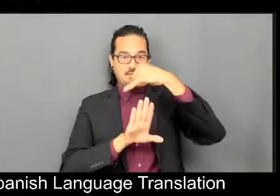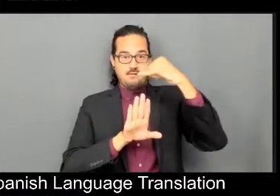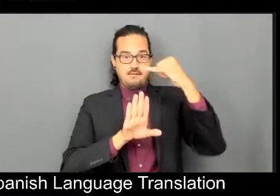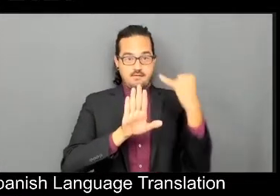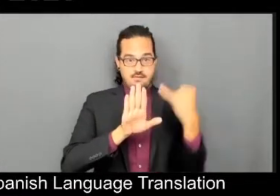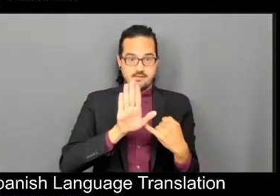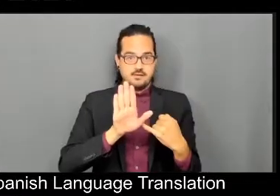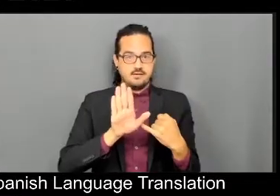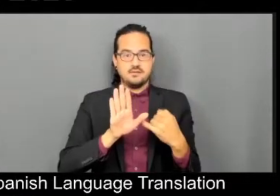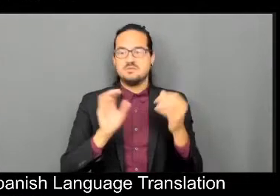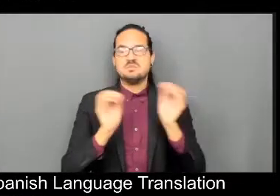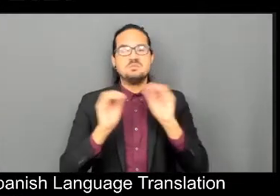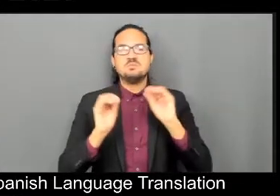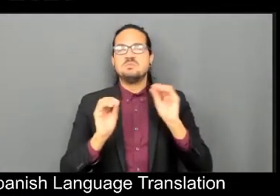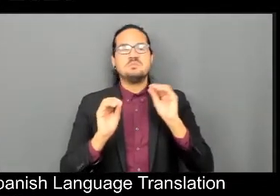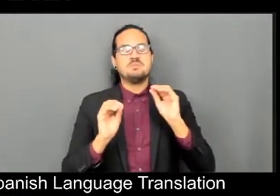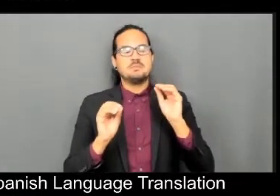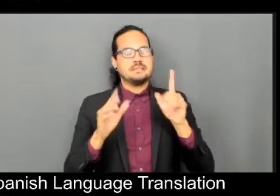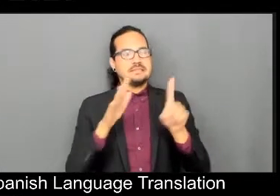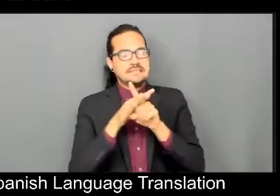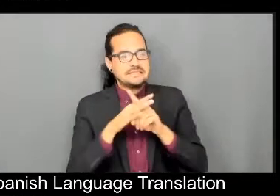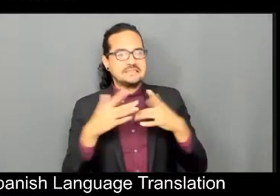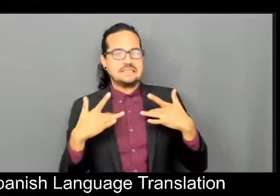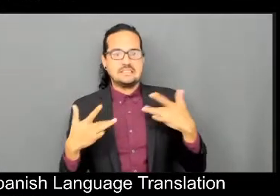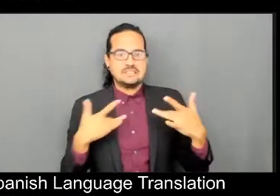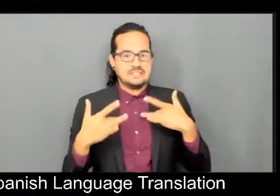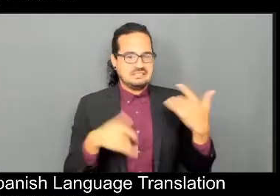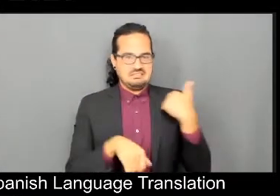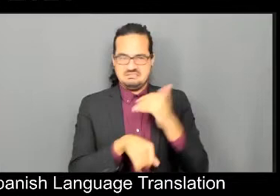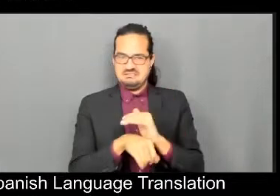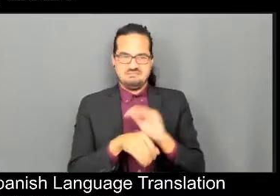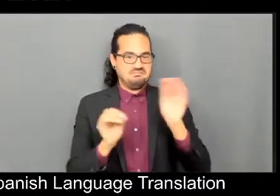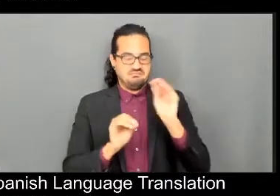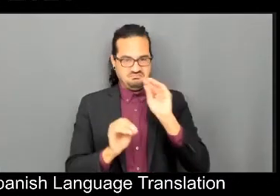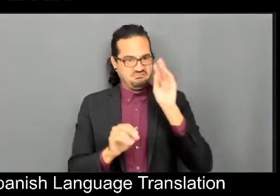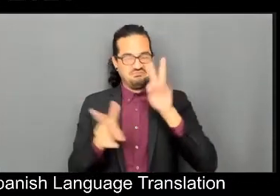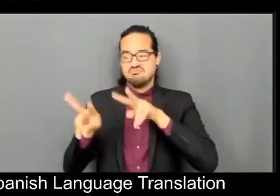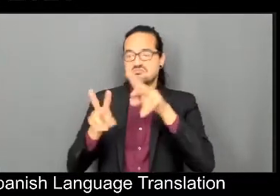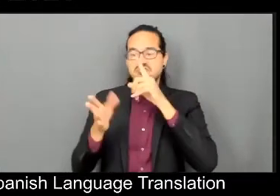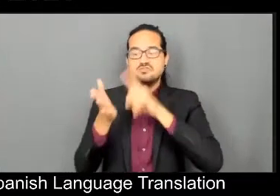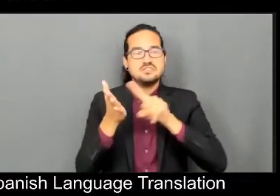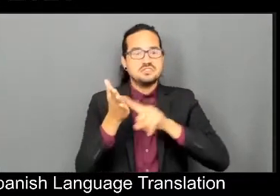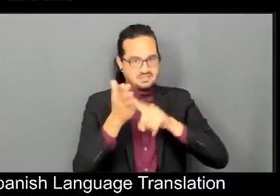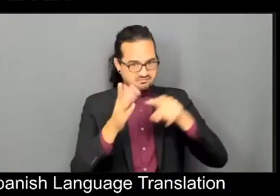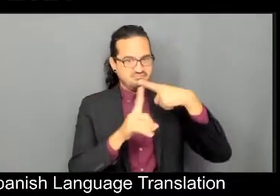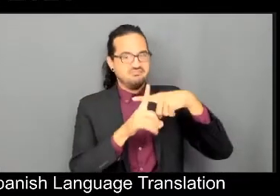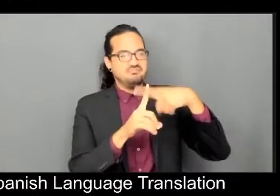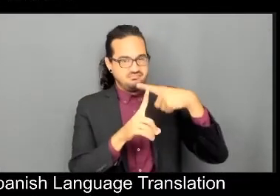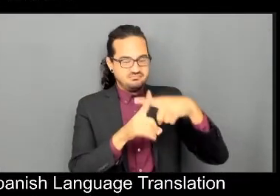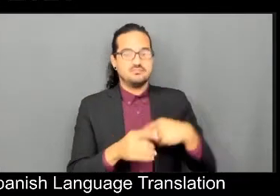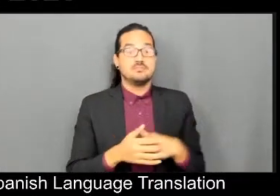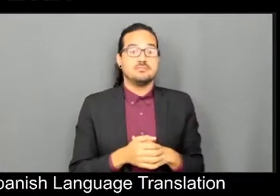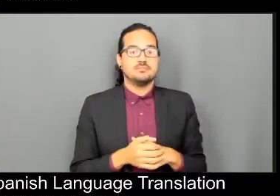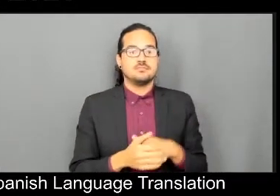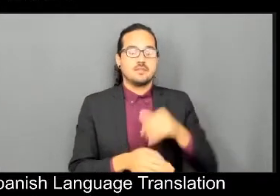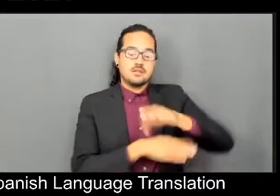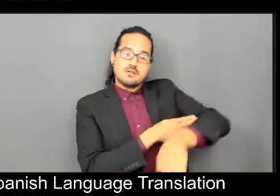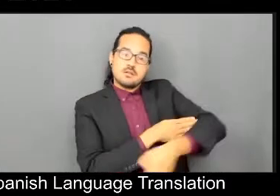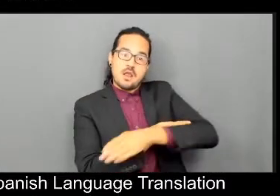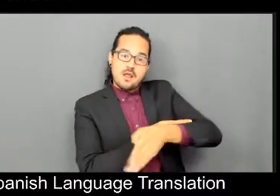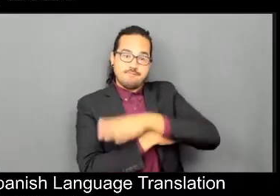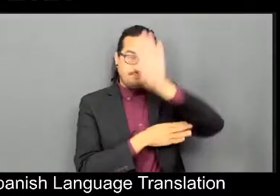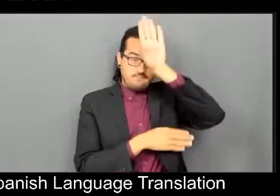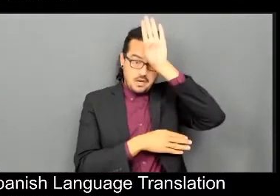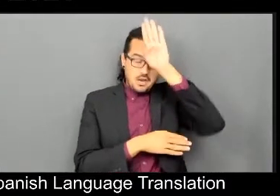there, which is good for everybody, especially day shift doesn't have to worry about anything either. But that fire in